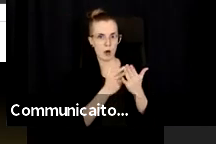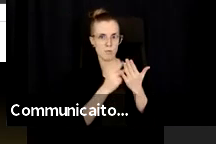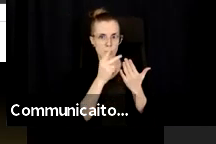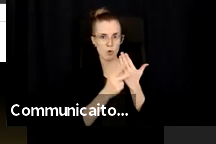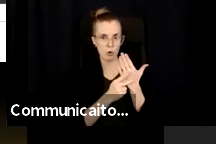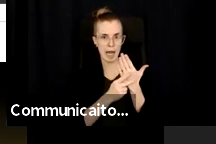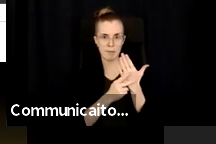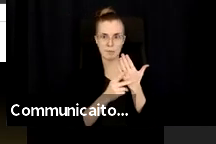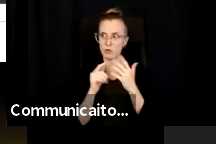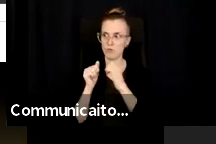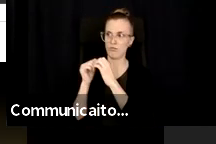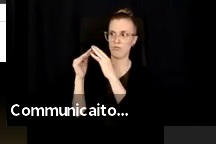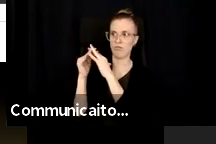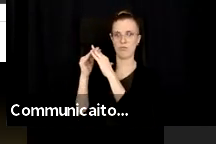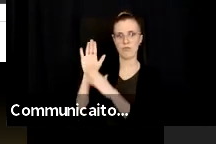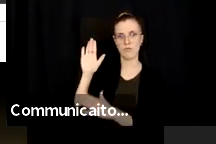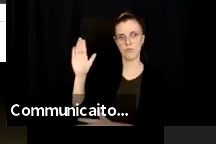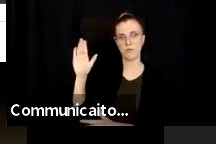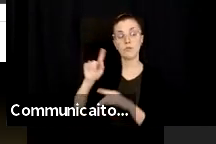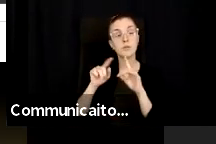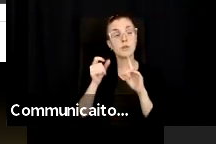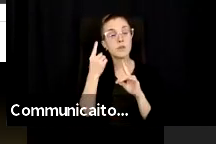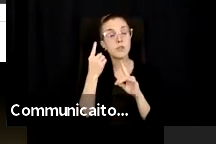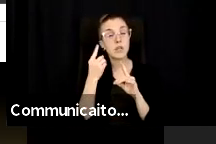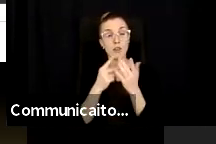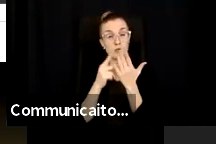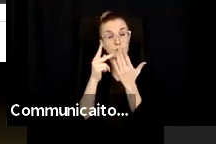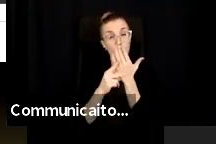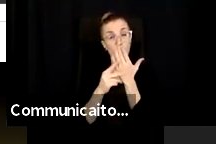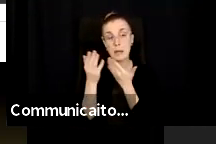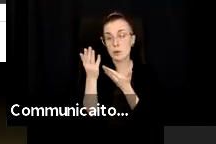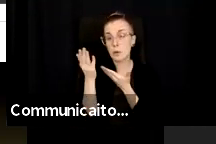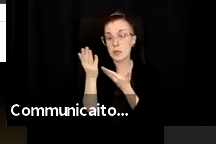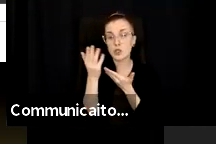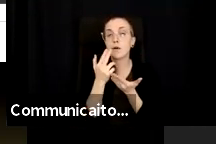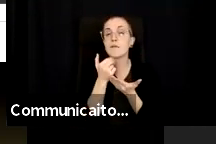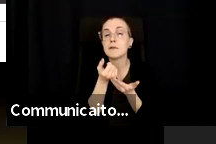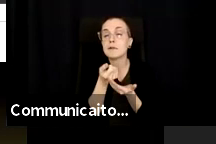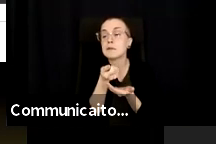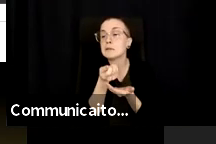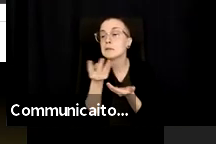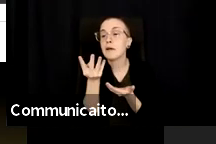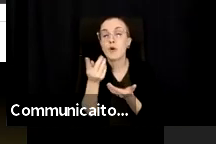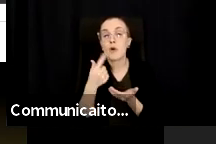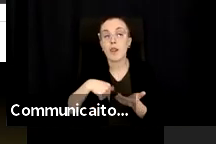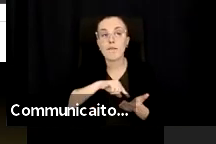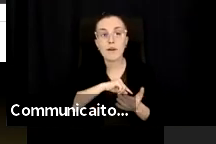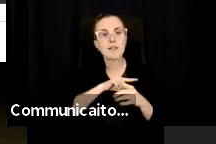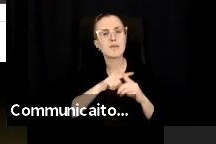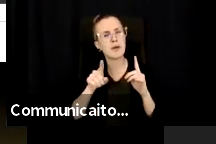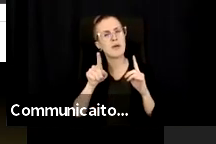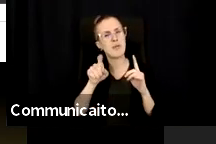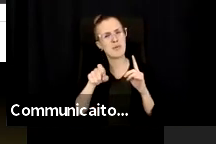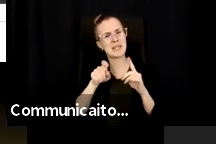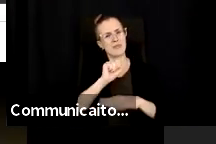of us. And we need statewide municipal programs that will enable us